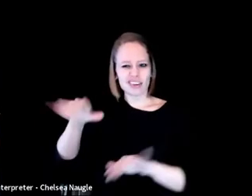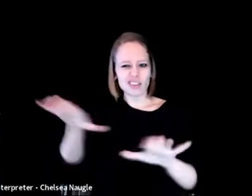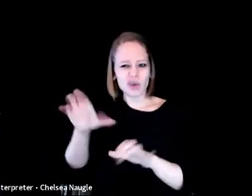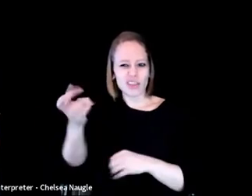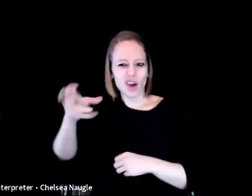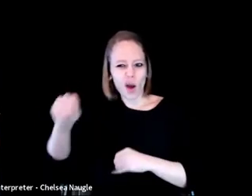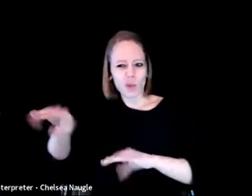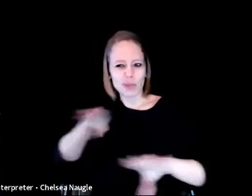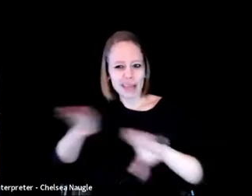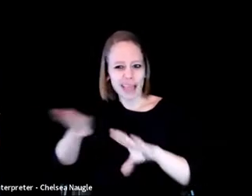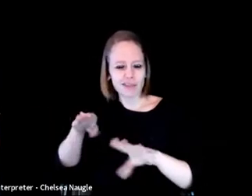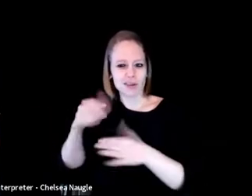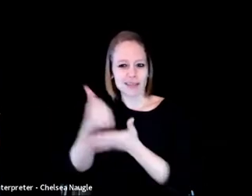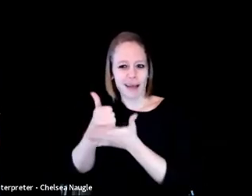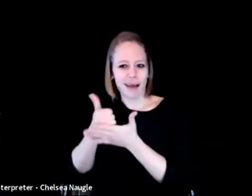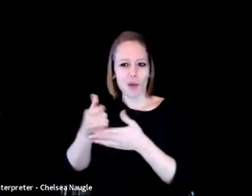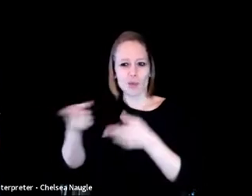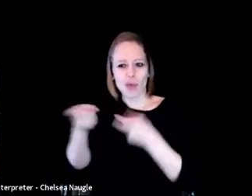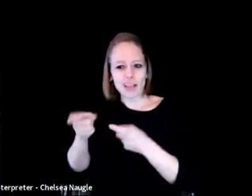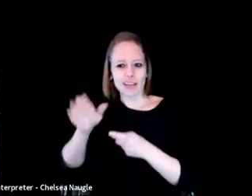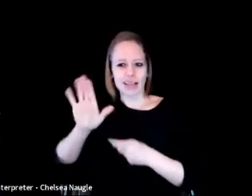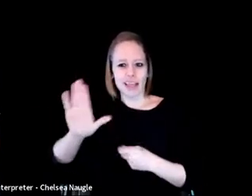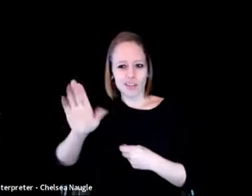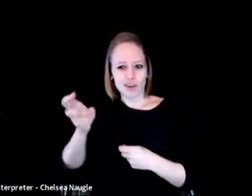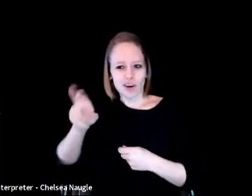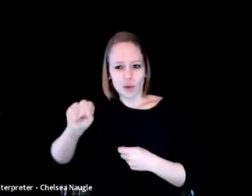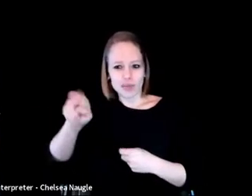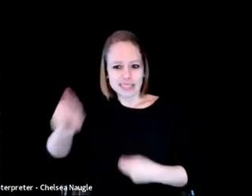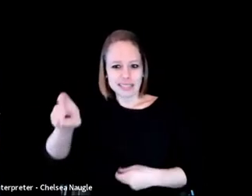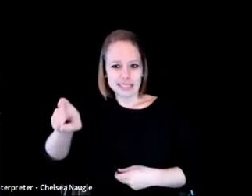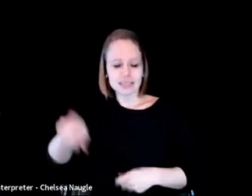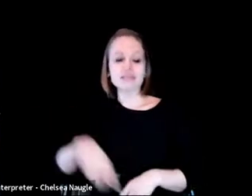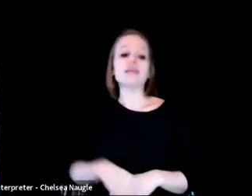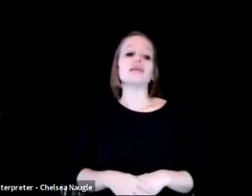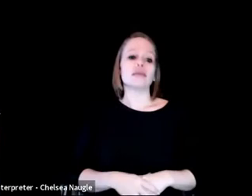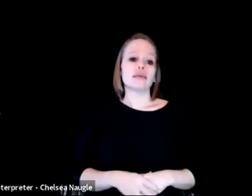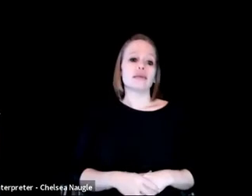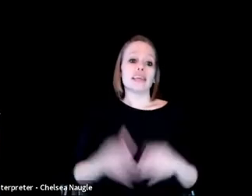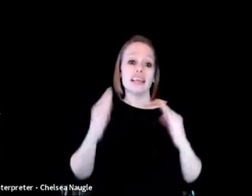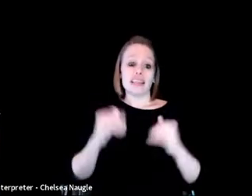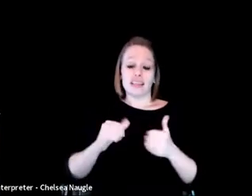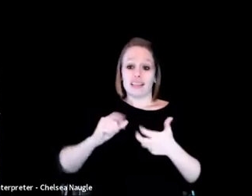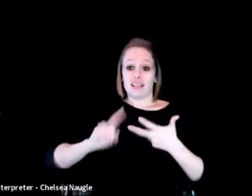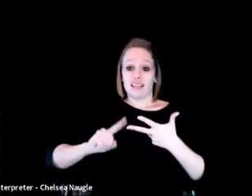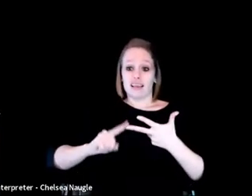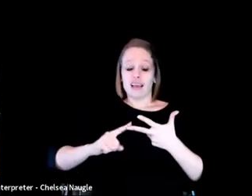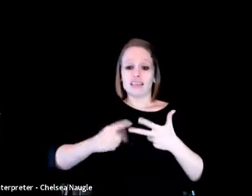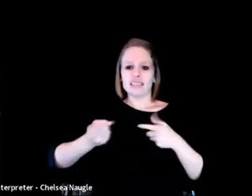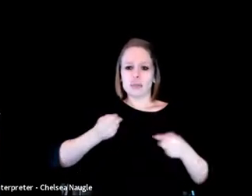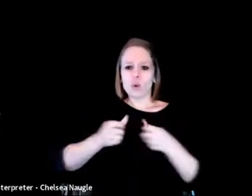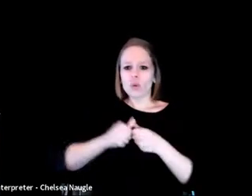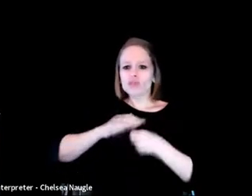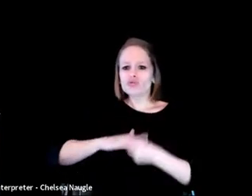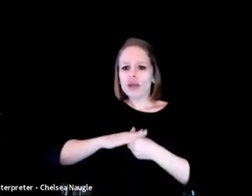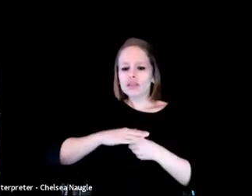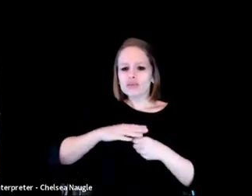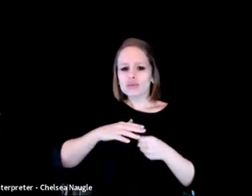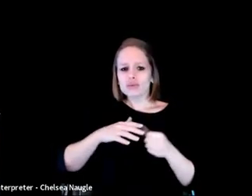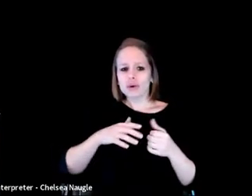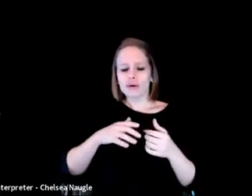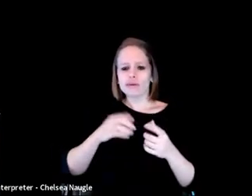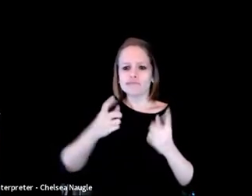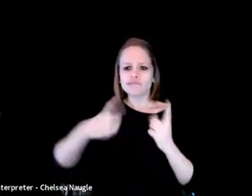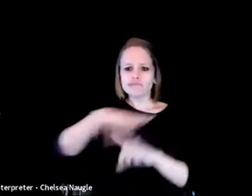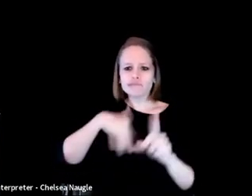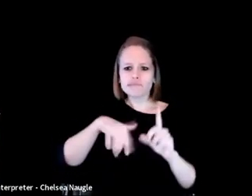help them to regulate. And then with coping with stressful demands, the responses were very similar to autism. So